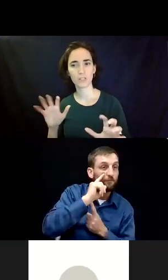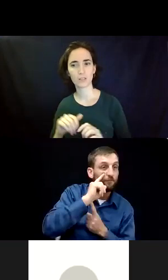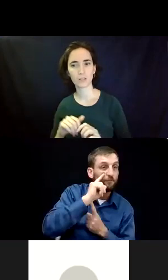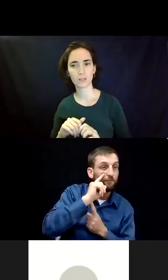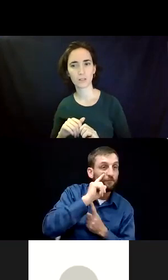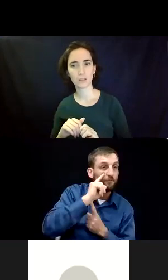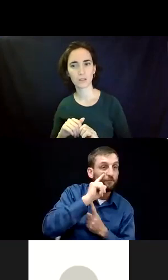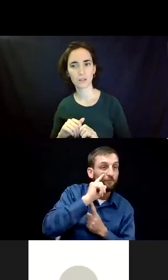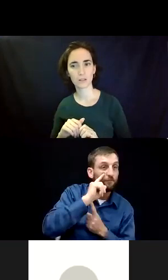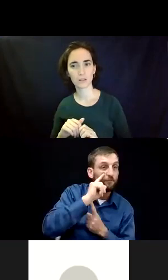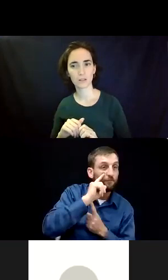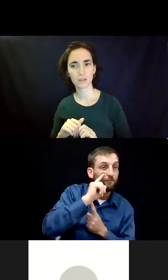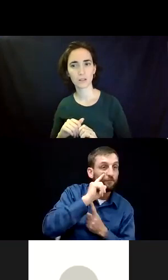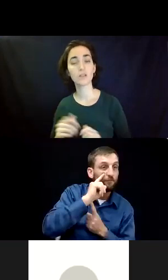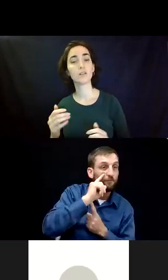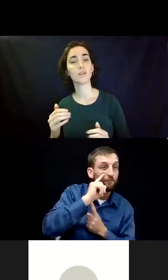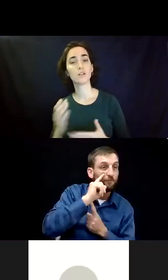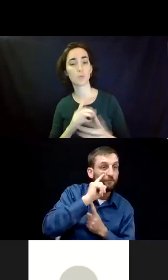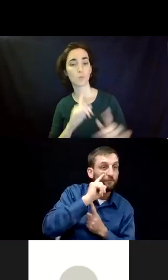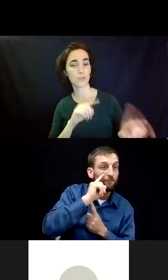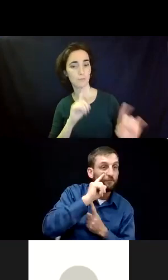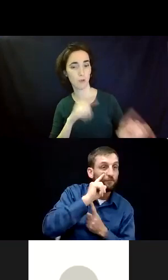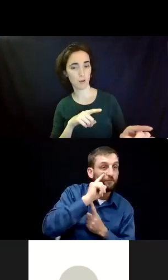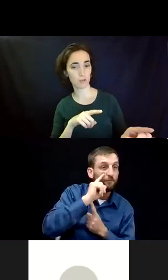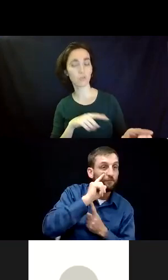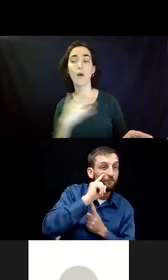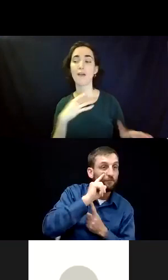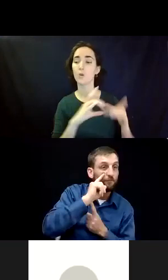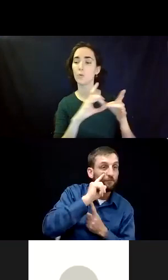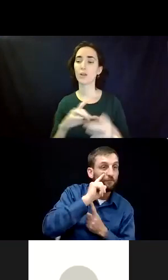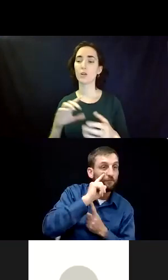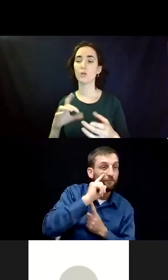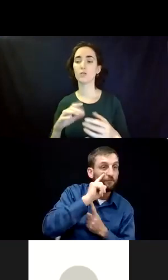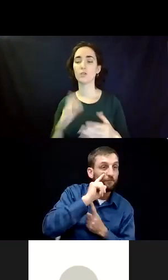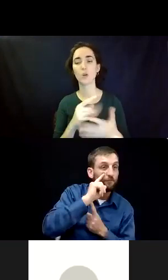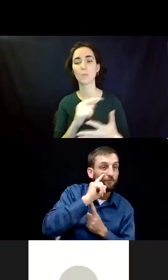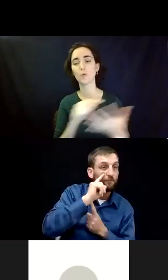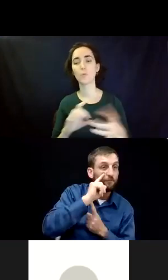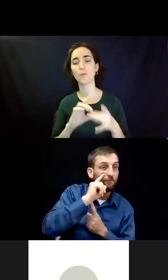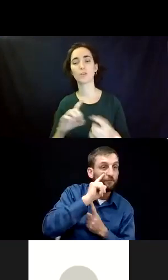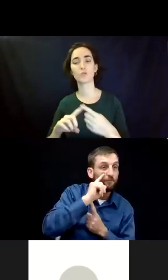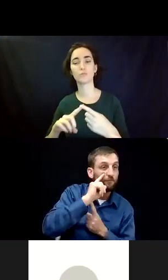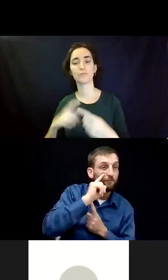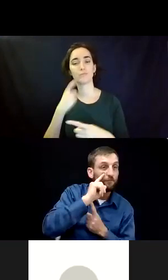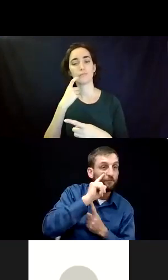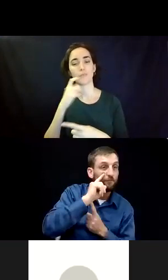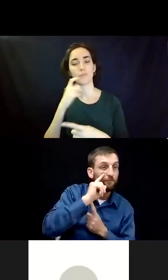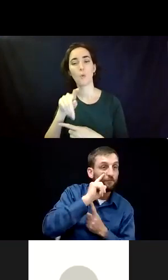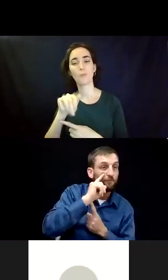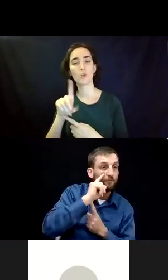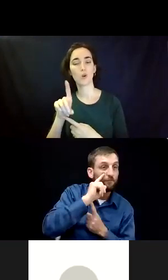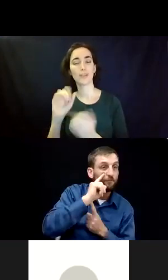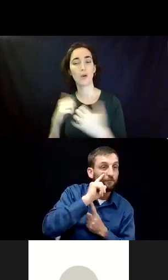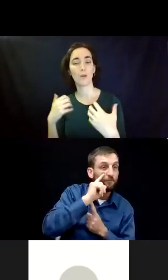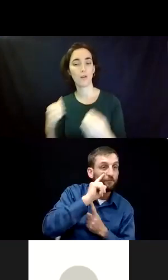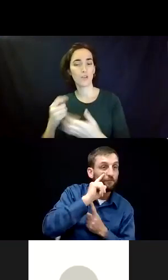opioid response. And so we have some things surrounding opioid recovery, treatment, maintenance of things